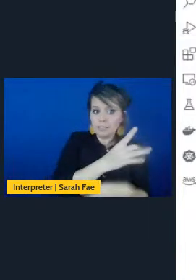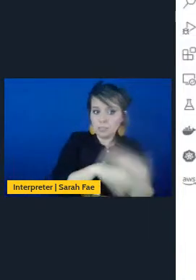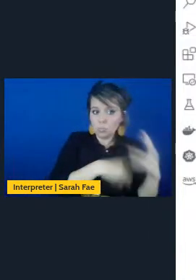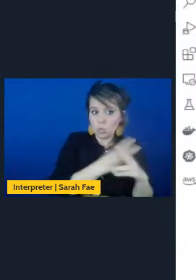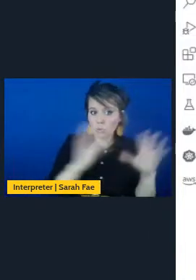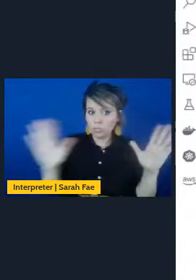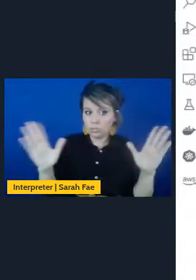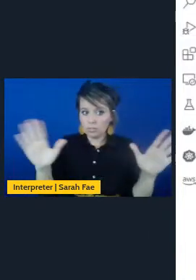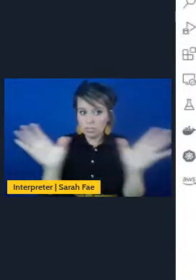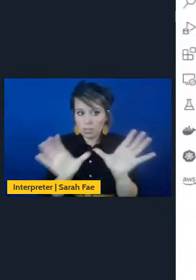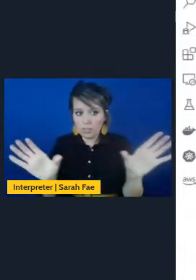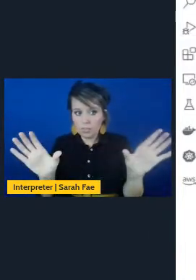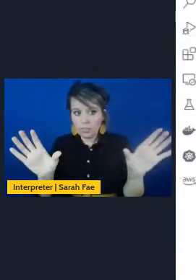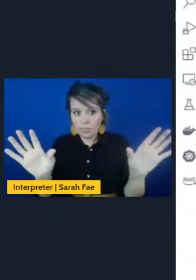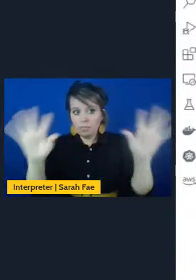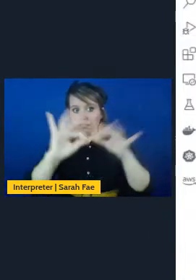what,